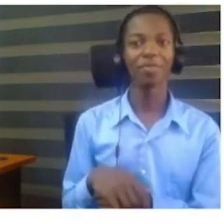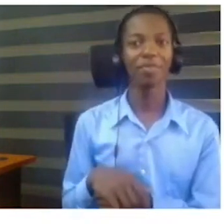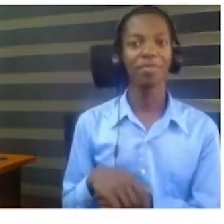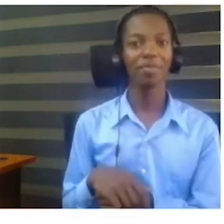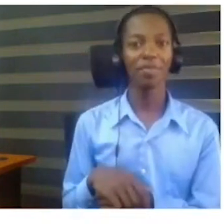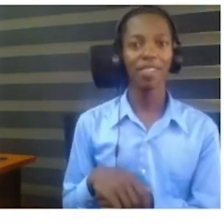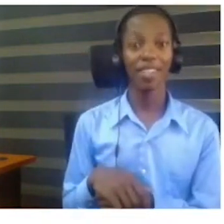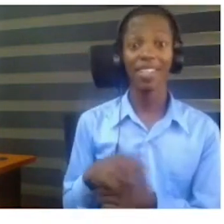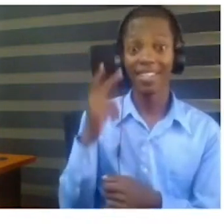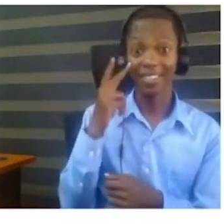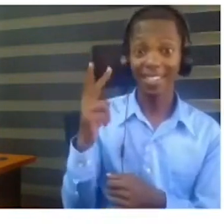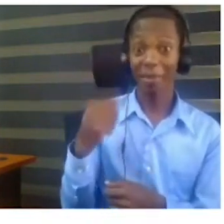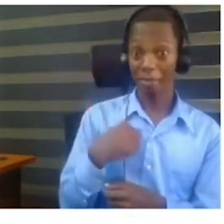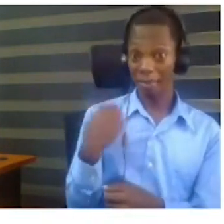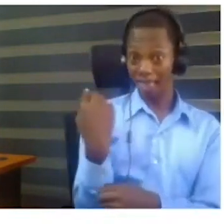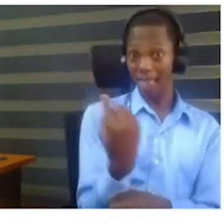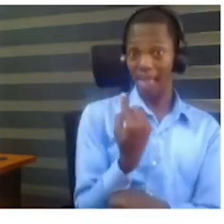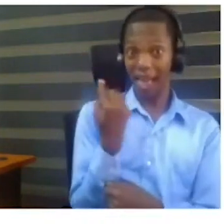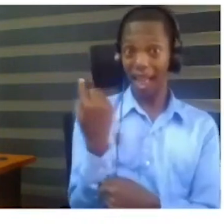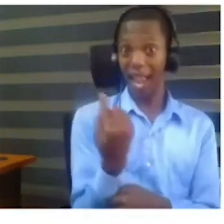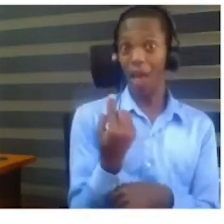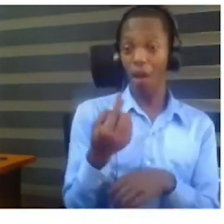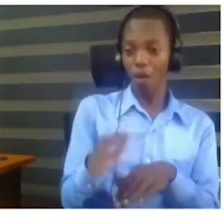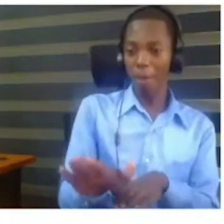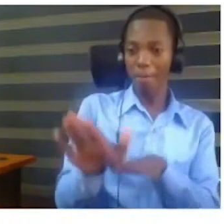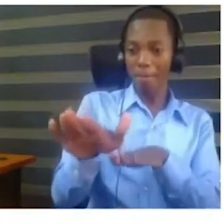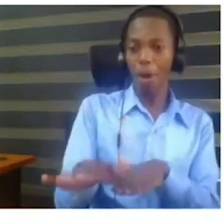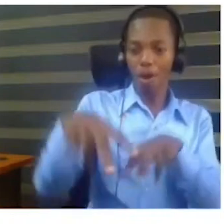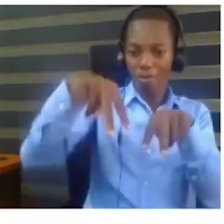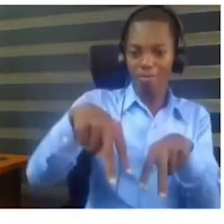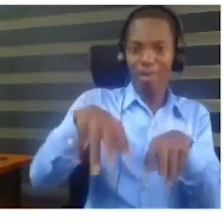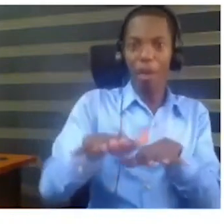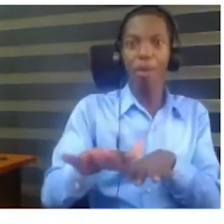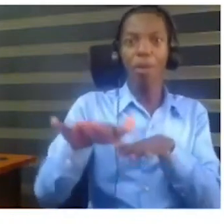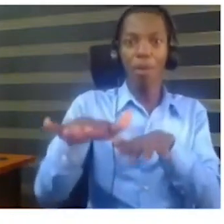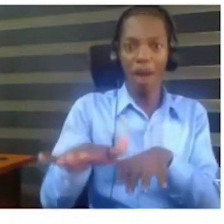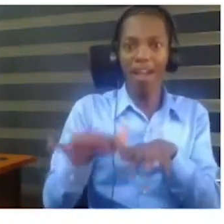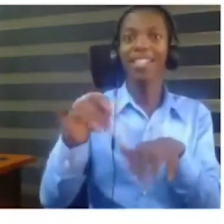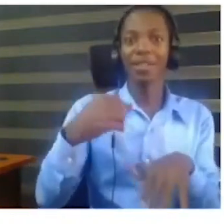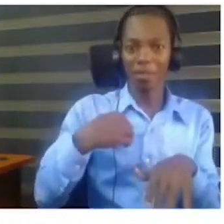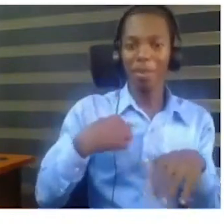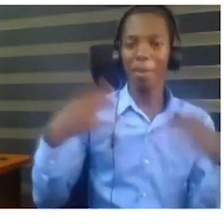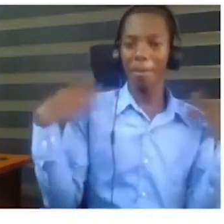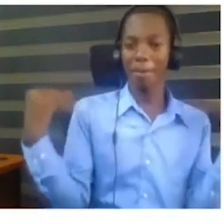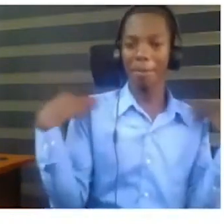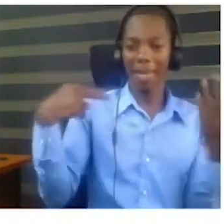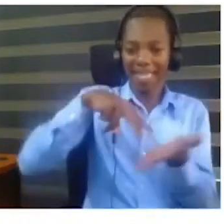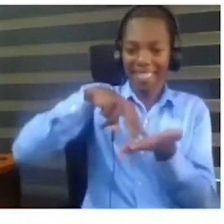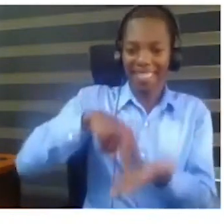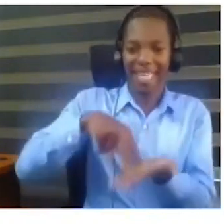own surfboard, and that gave me the opportunity to practice standing up and riding the wave on my own.